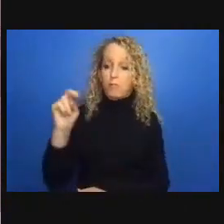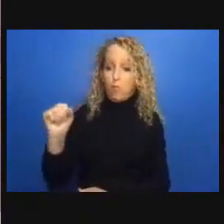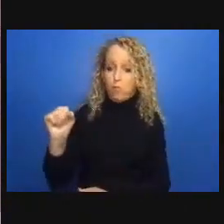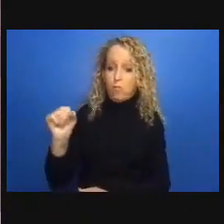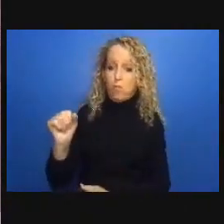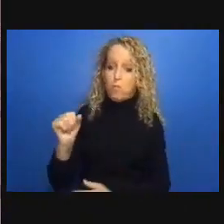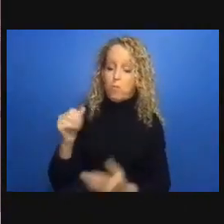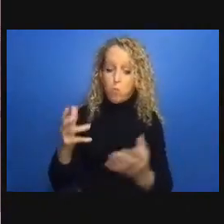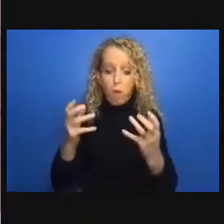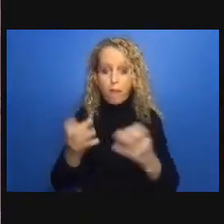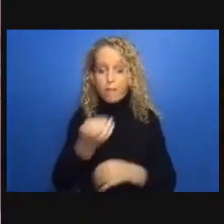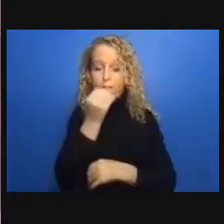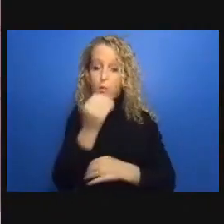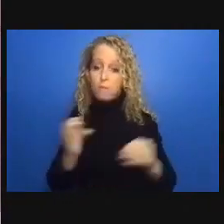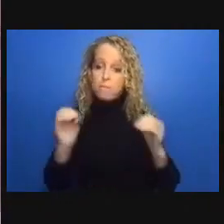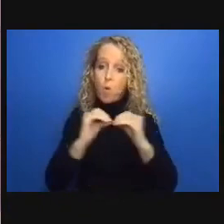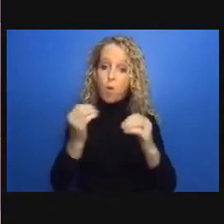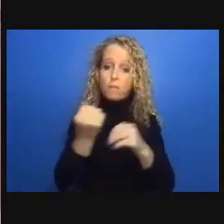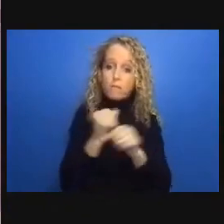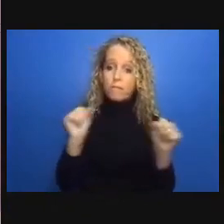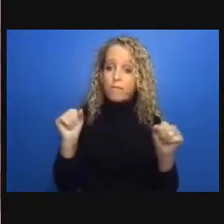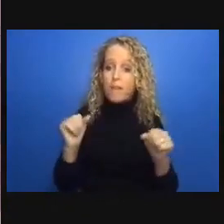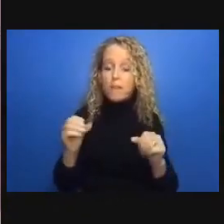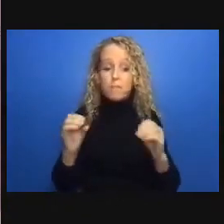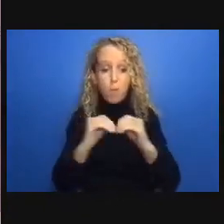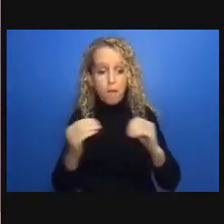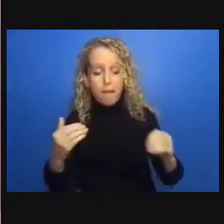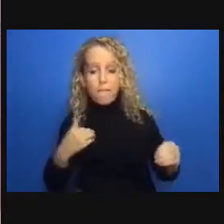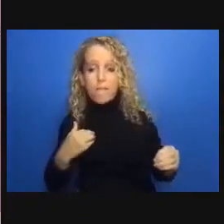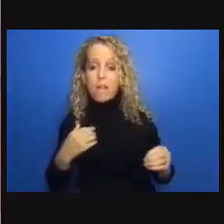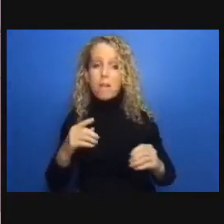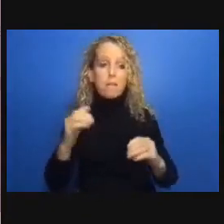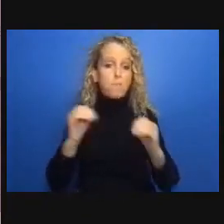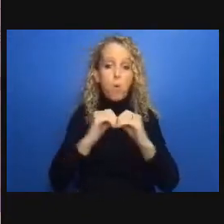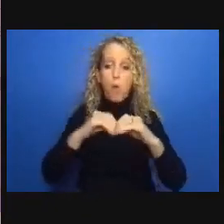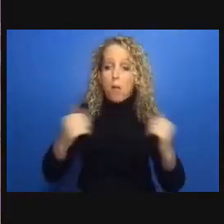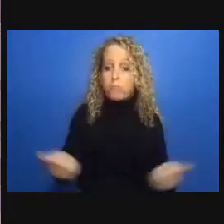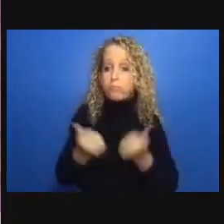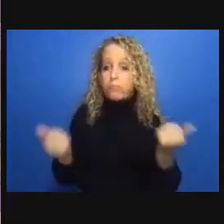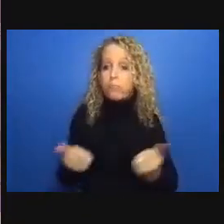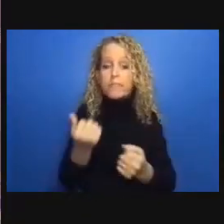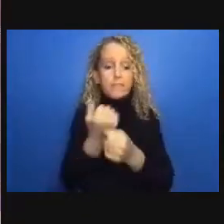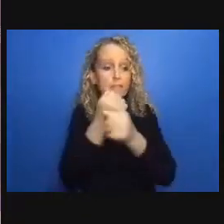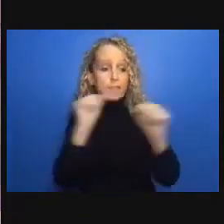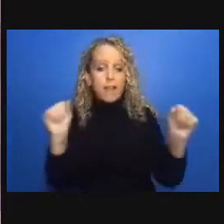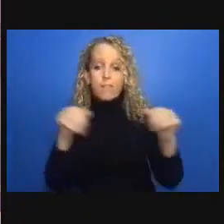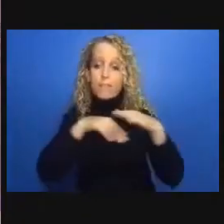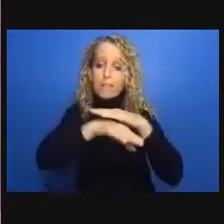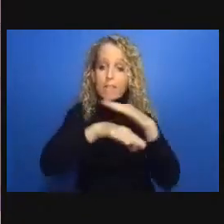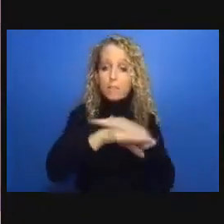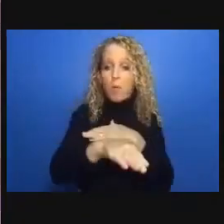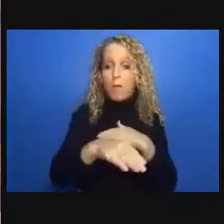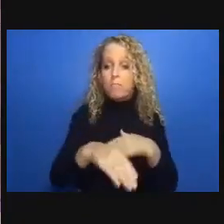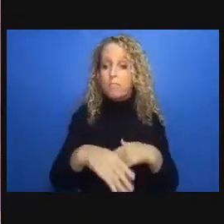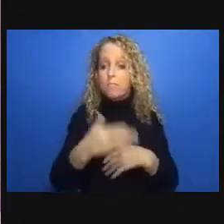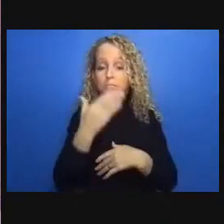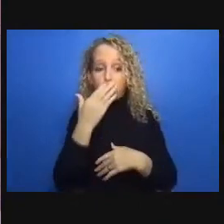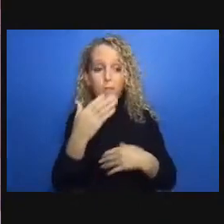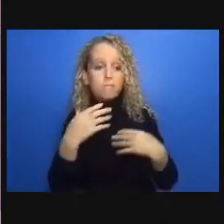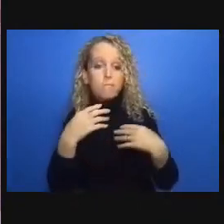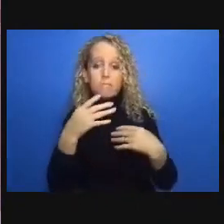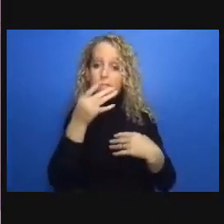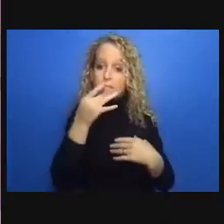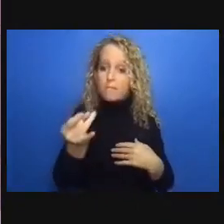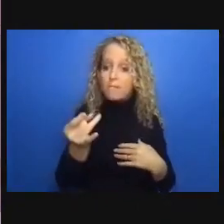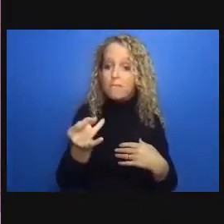priority? And how might food be made more abundant, more accessible, safe, suitable, nutritious, reliable, and